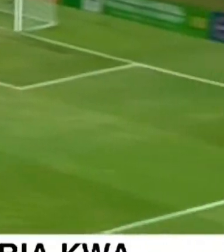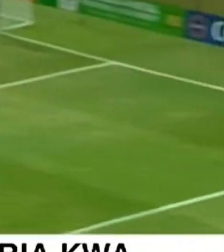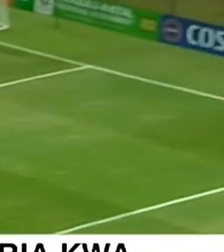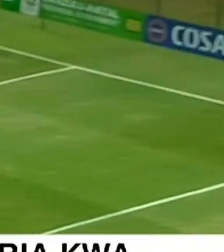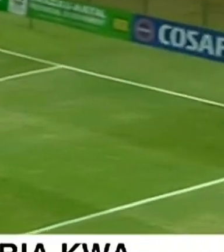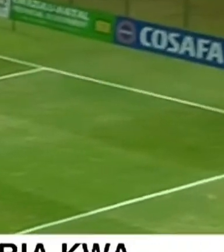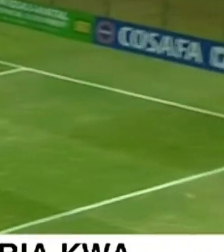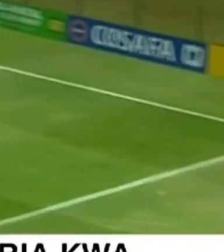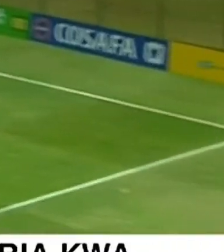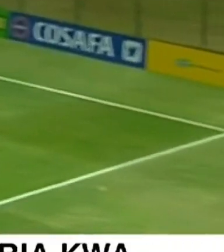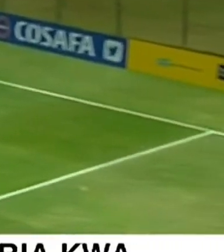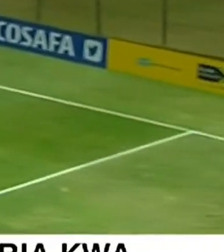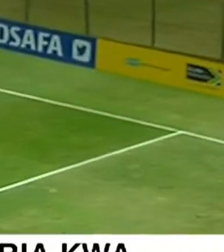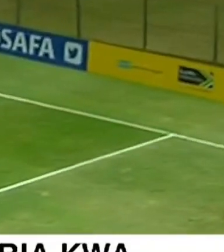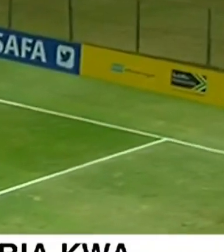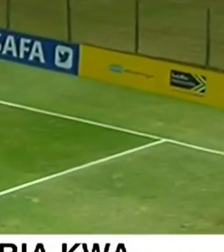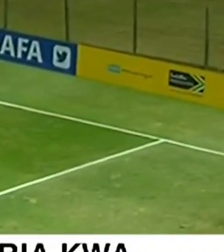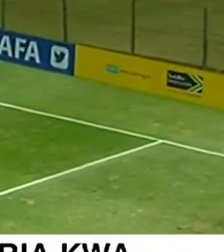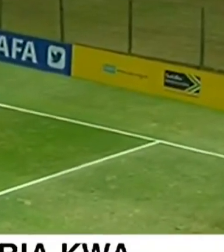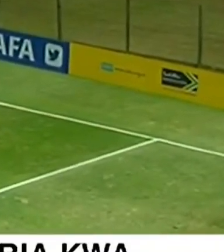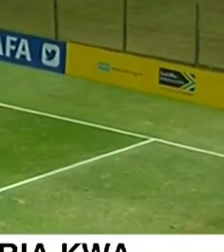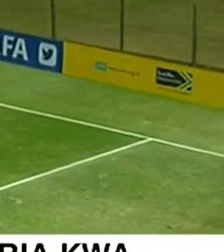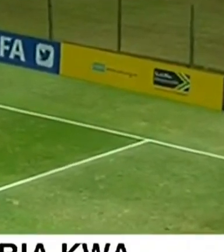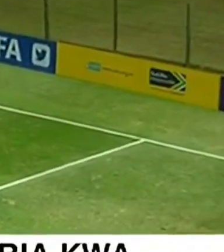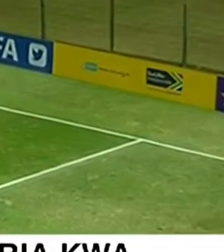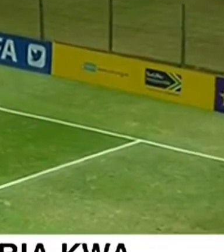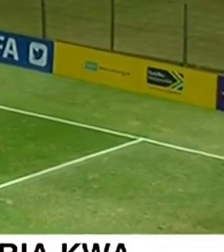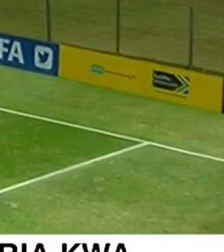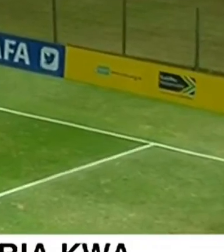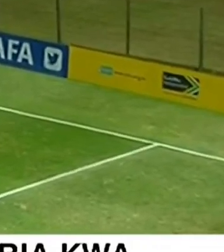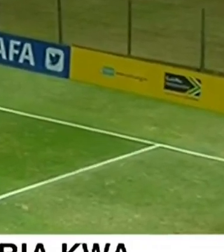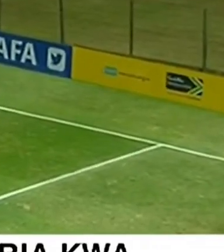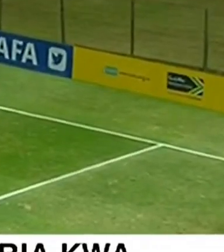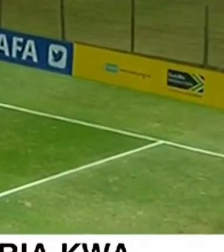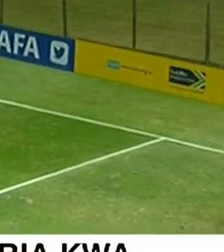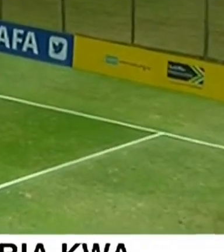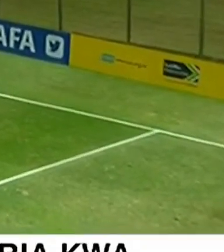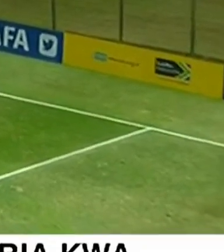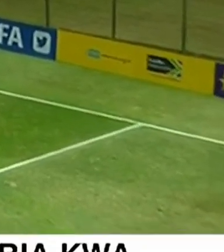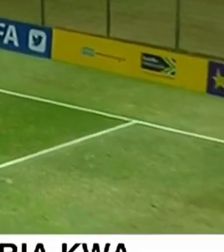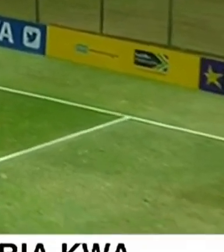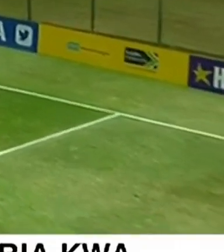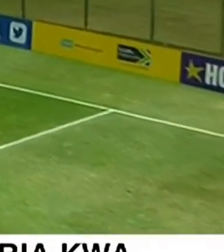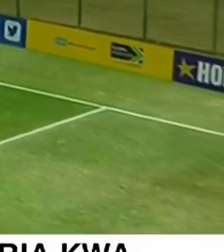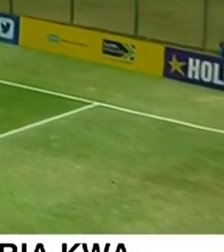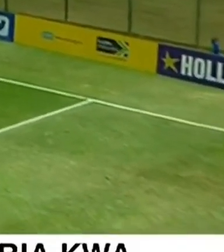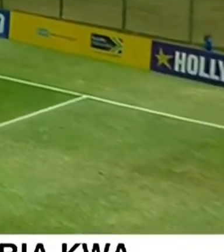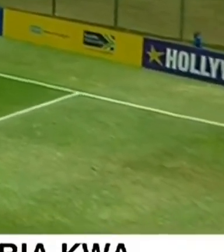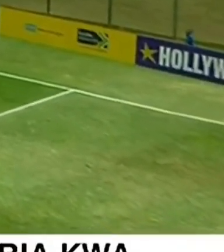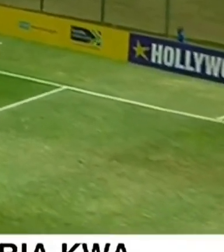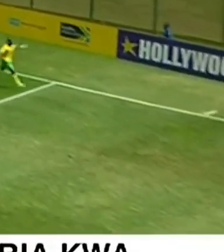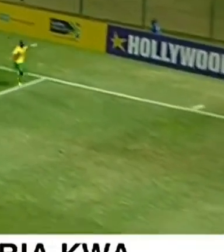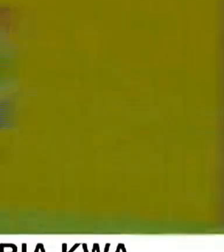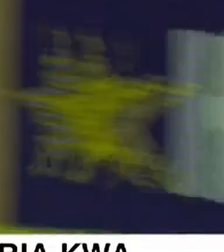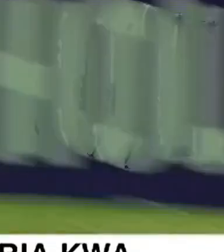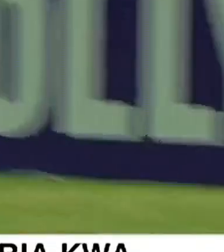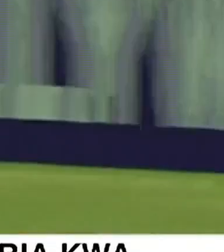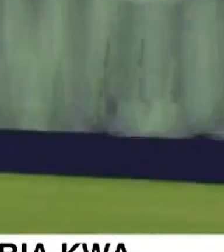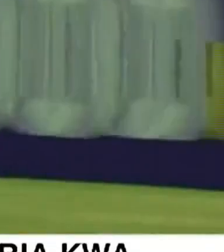Nicely done in the combination playing the far side. There's the shot. Good save. Follow up. A banger. South Africa take the